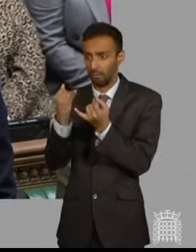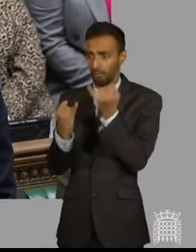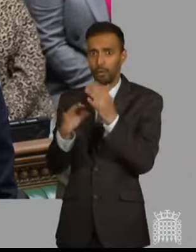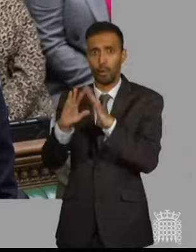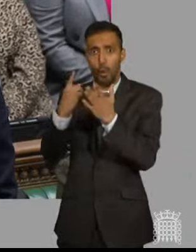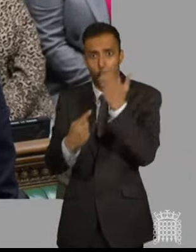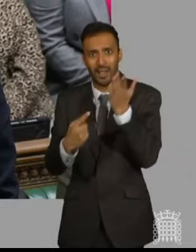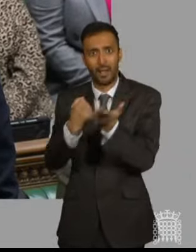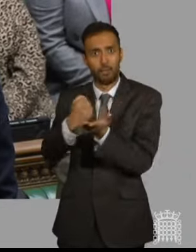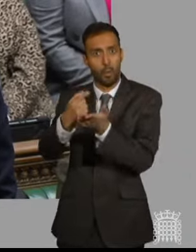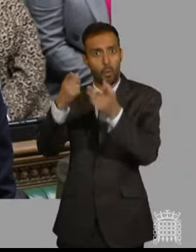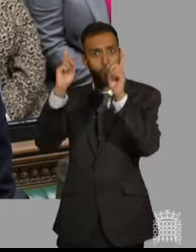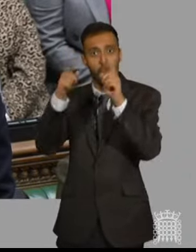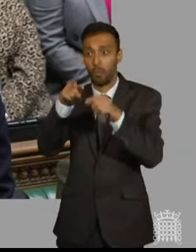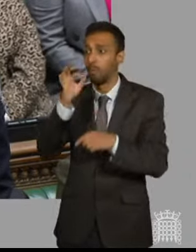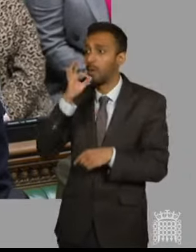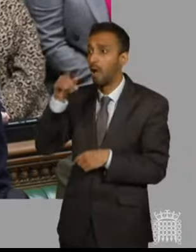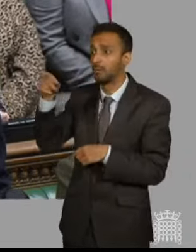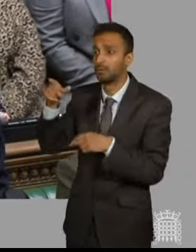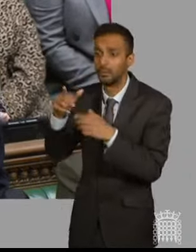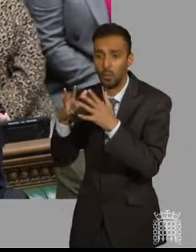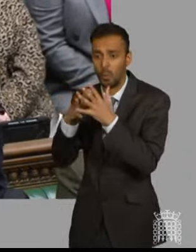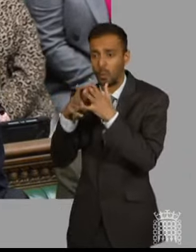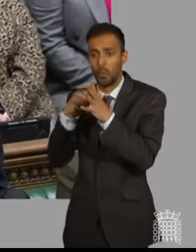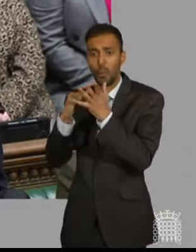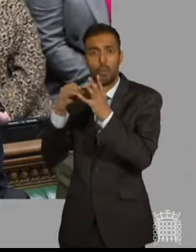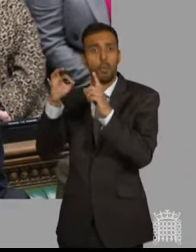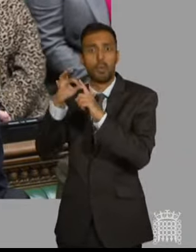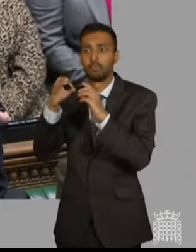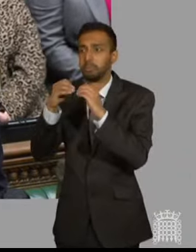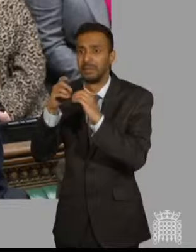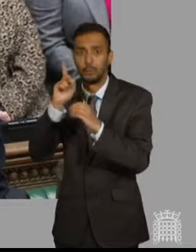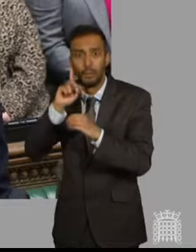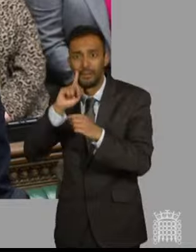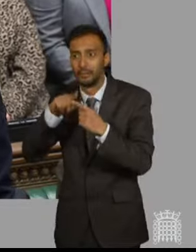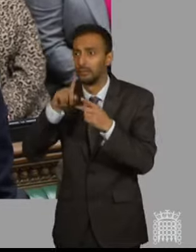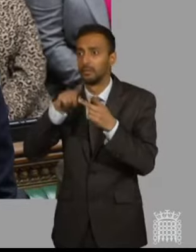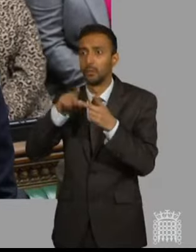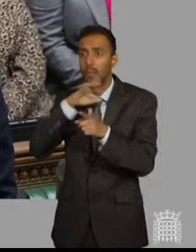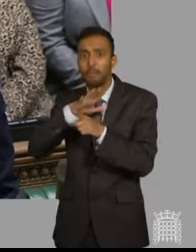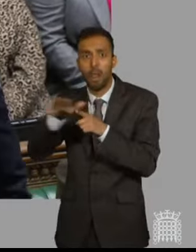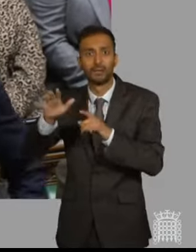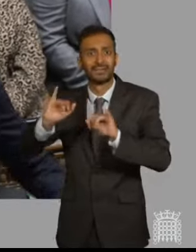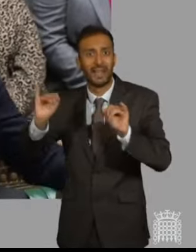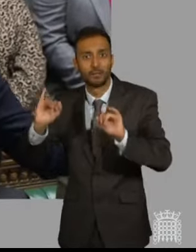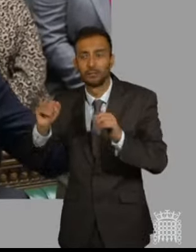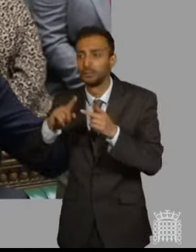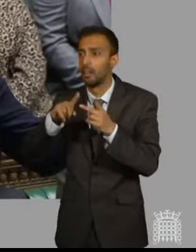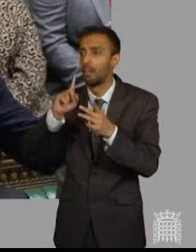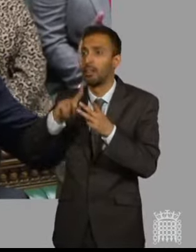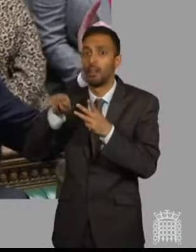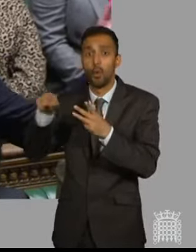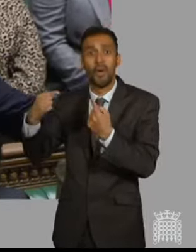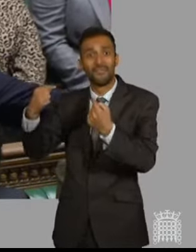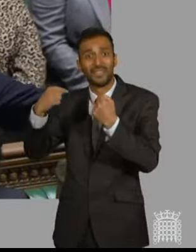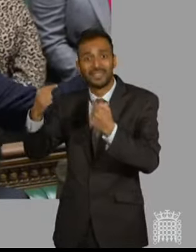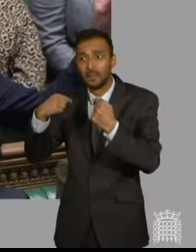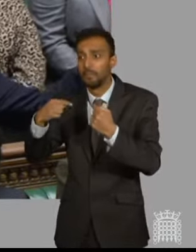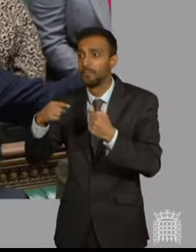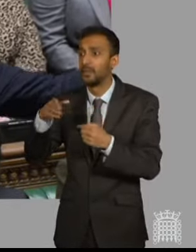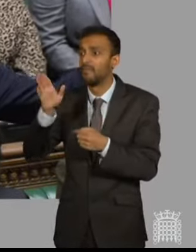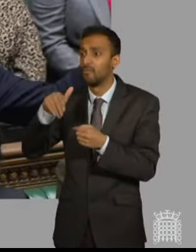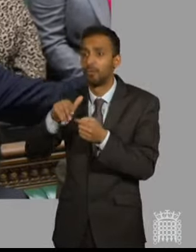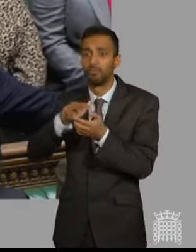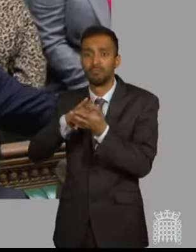of the infected blood scandal, or the victims' families from Grenfell or Hillsborough. The reality is that when the public